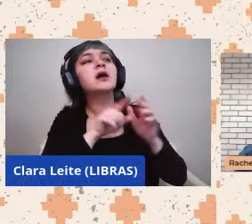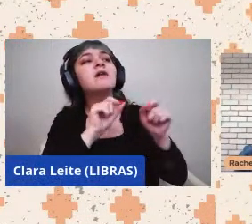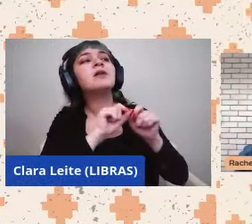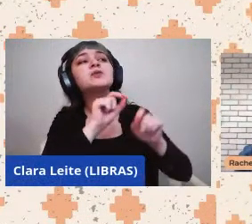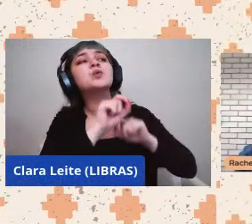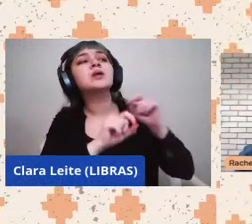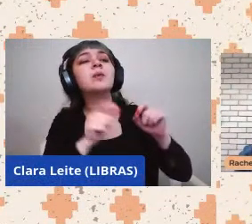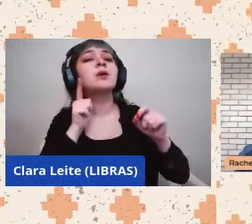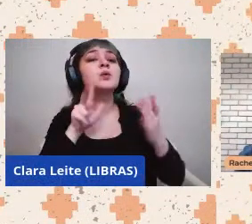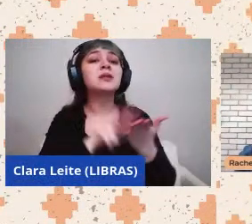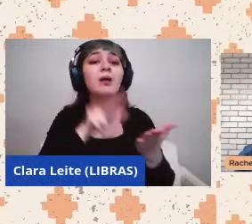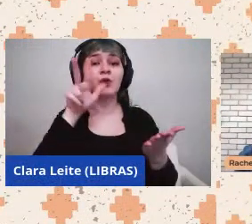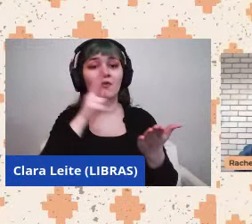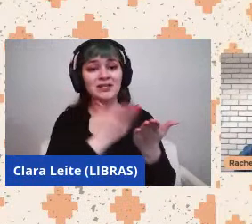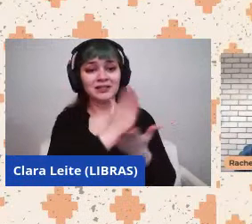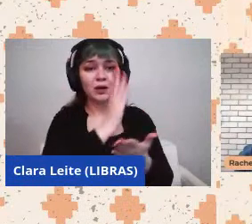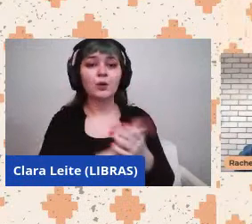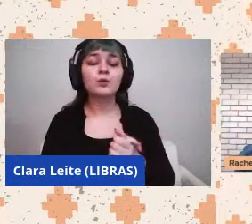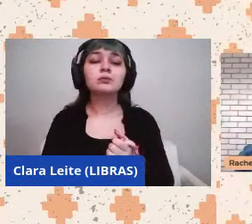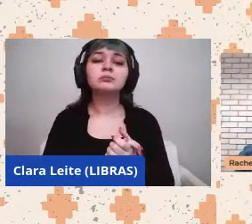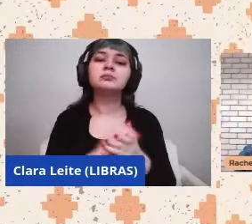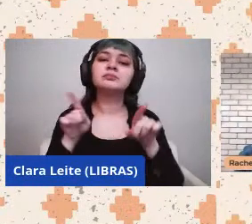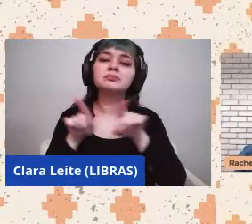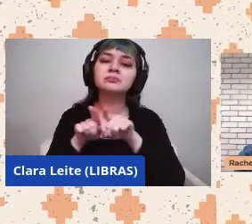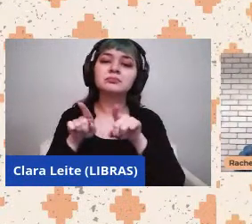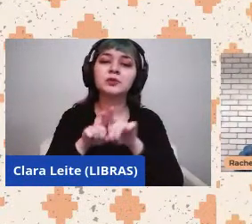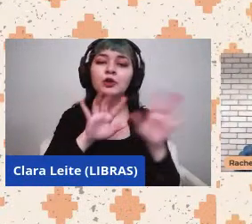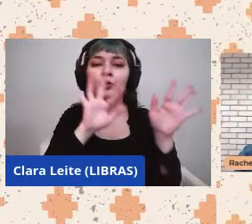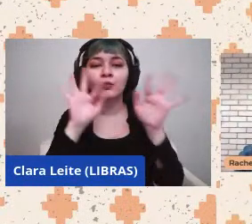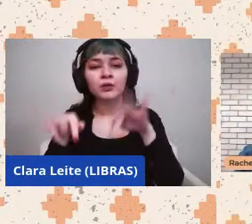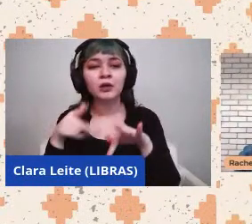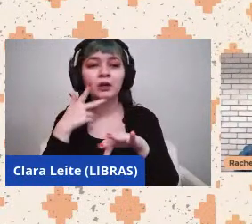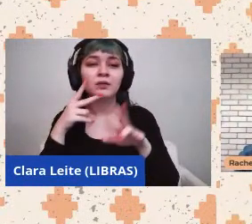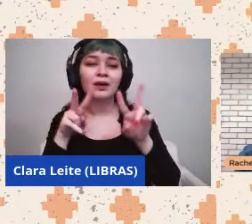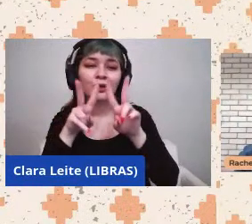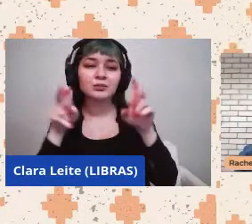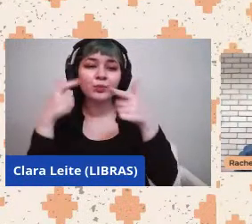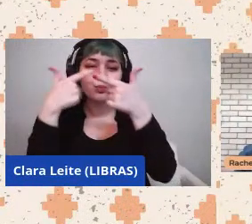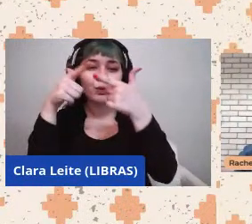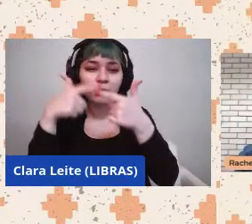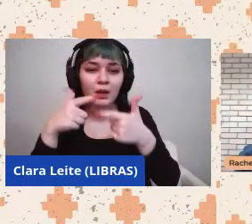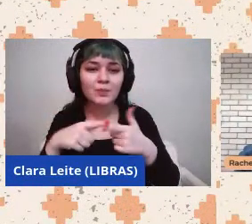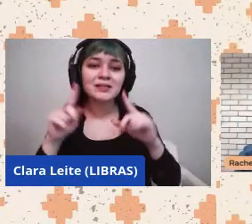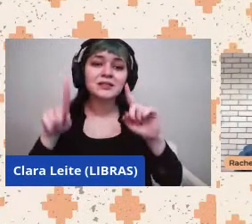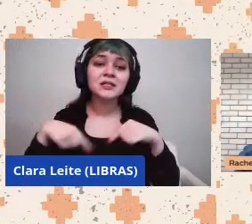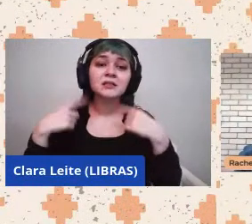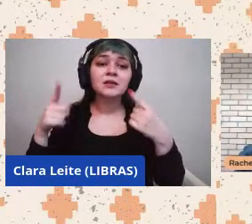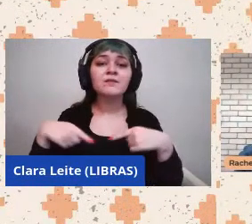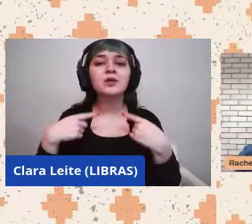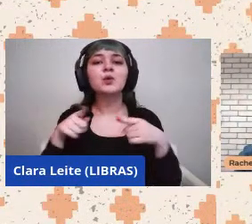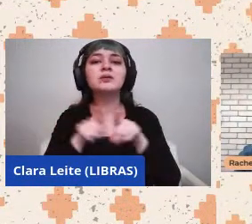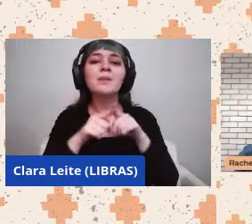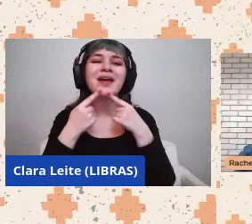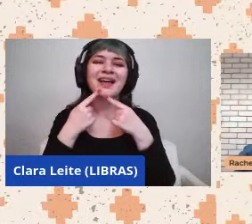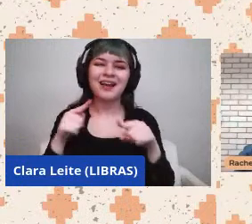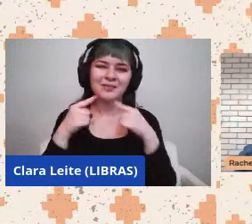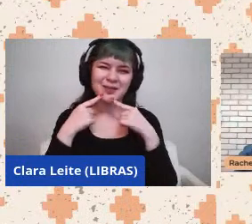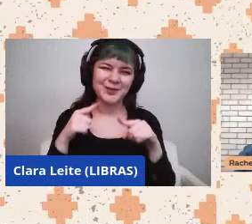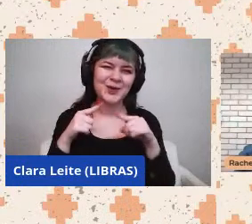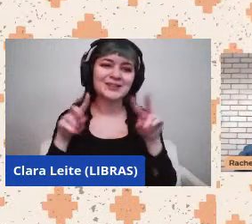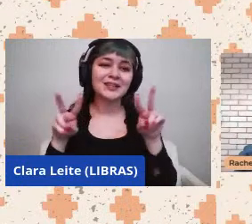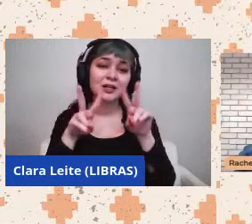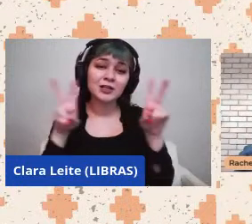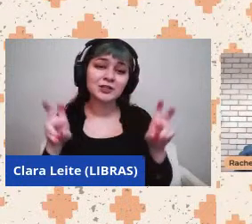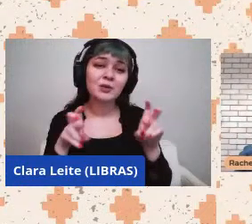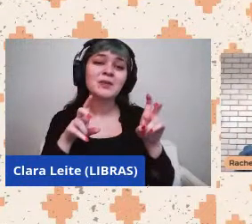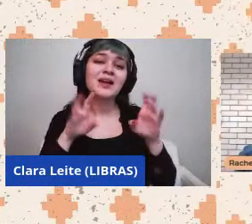approval. And then finally, I'd end by talking about some problems, challenges and complaints with respect to